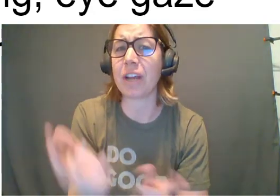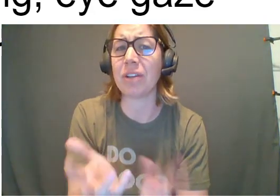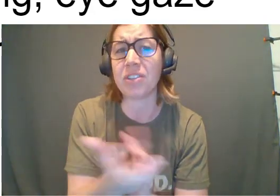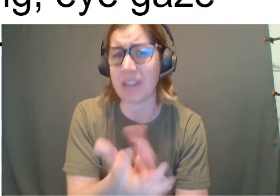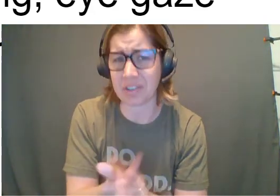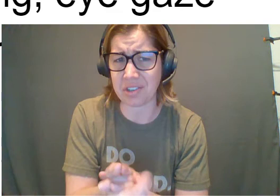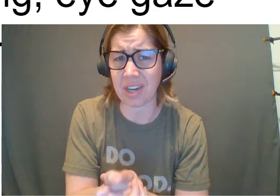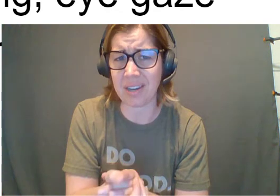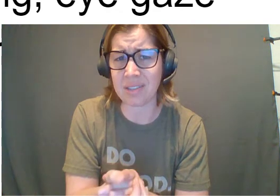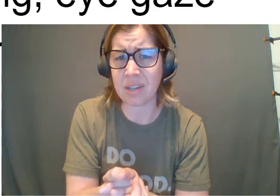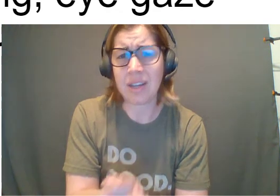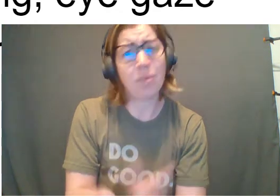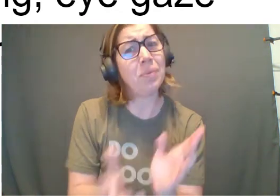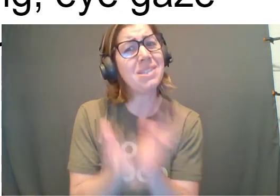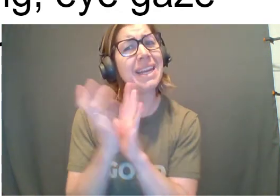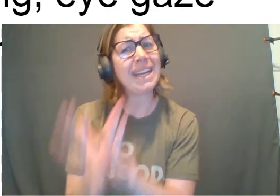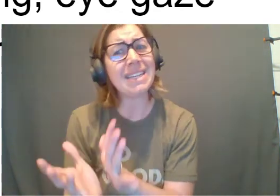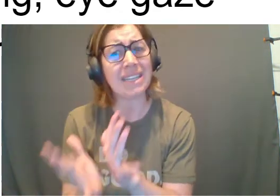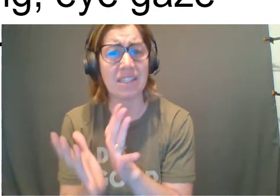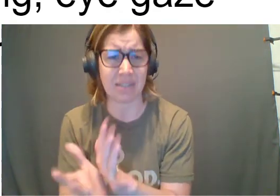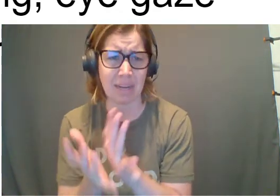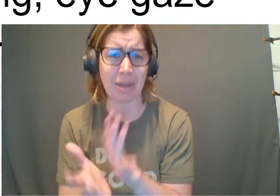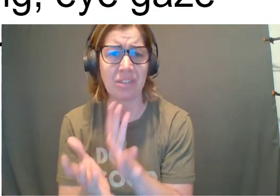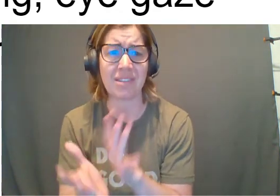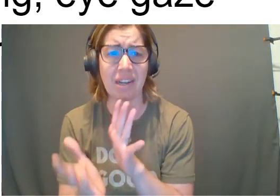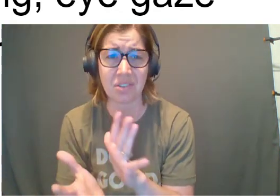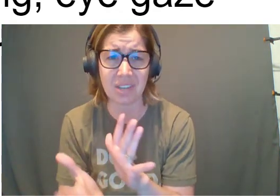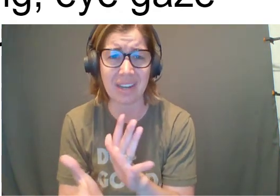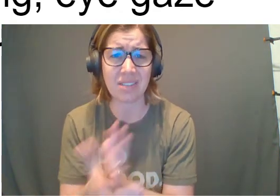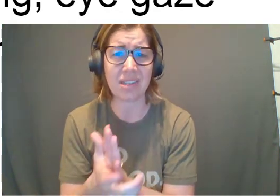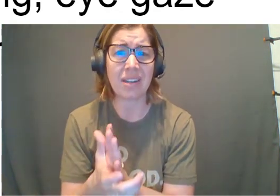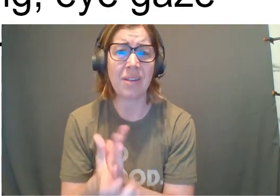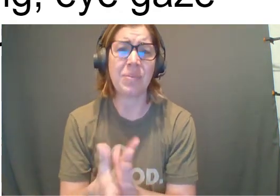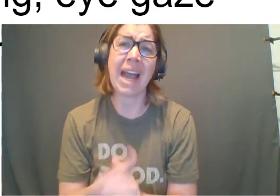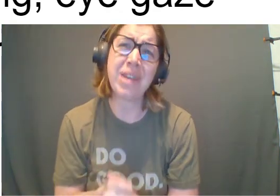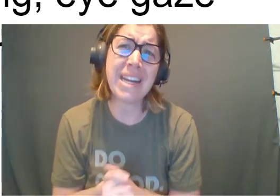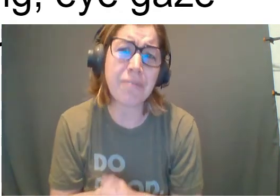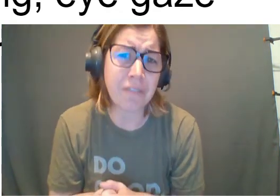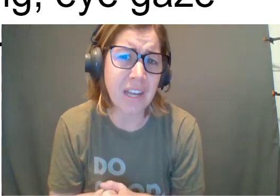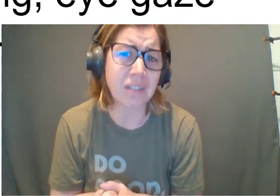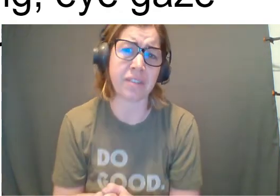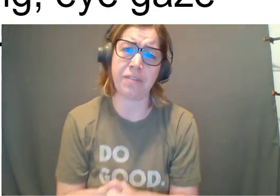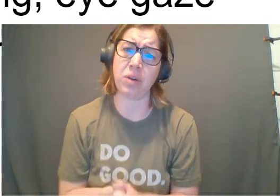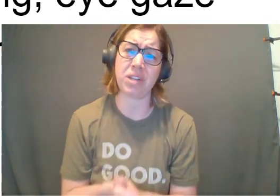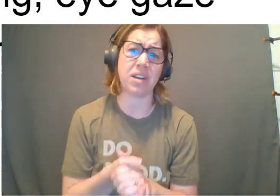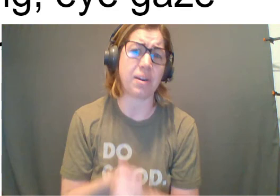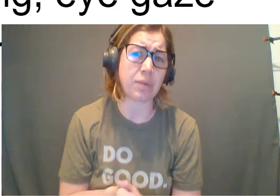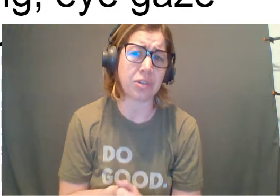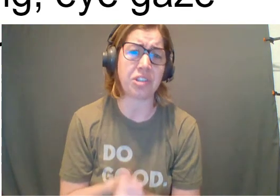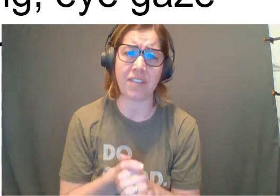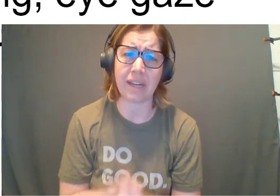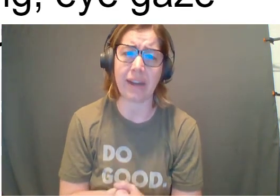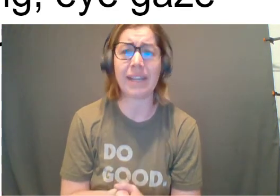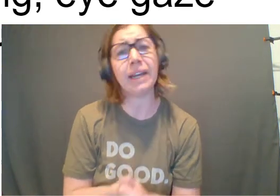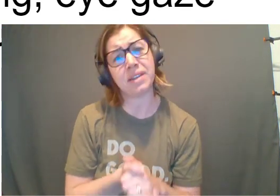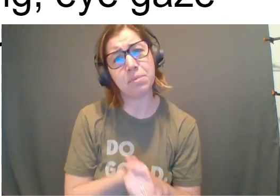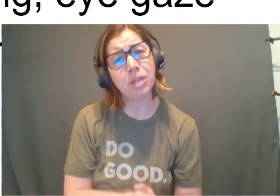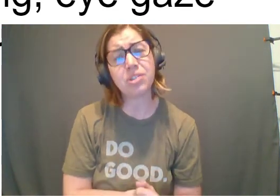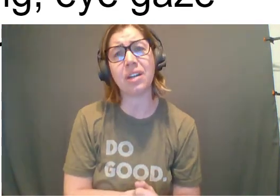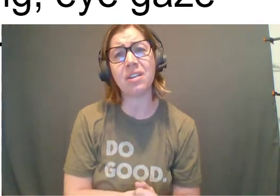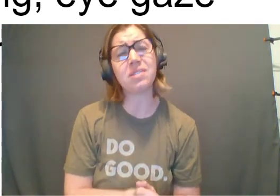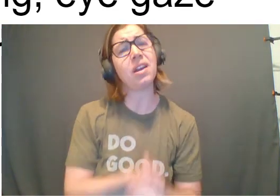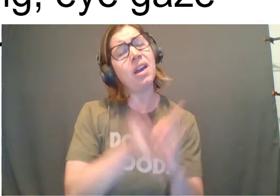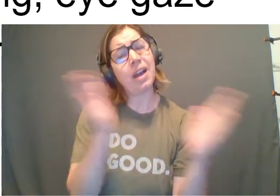difficult thing about this exercise? What was the easiest thing about this exercise? How did it feel to focus on role shifting, eye gaze,